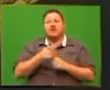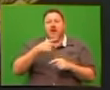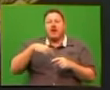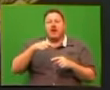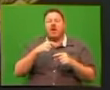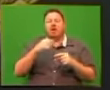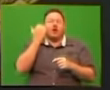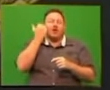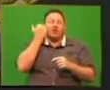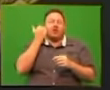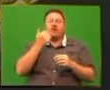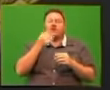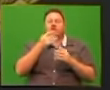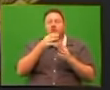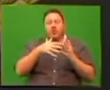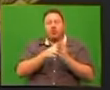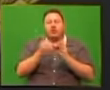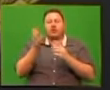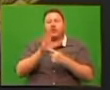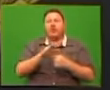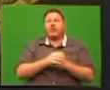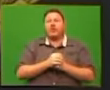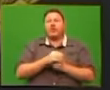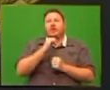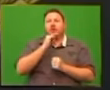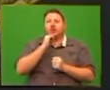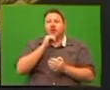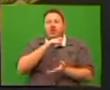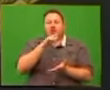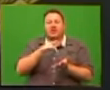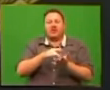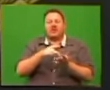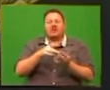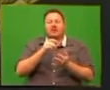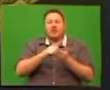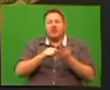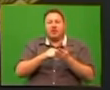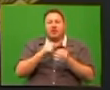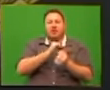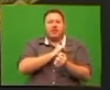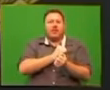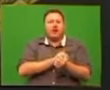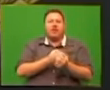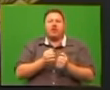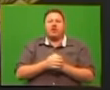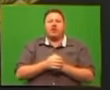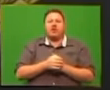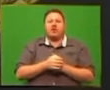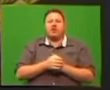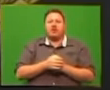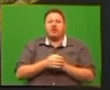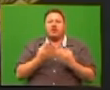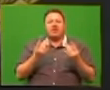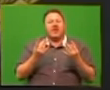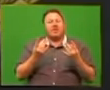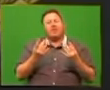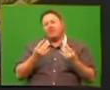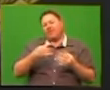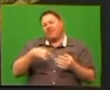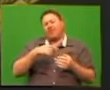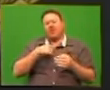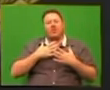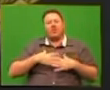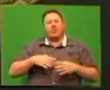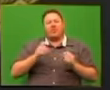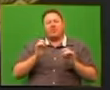is weak and not the center of democratic power it must be. We are becoming numb to human suffering.